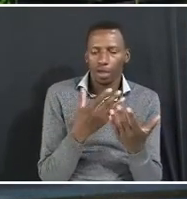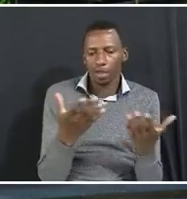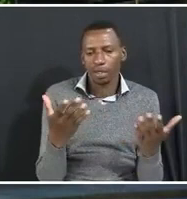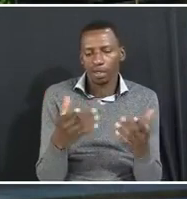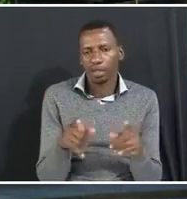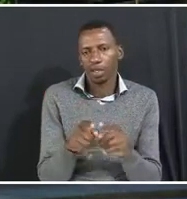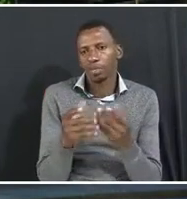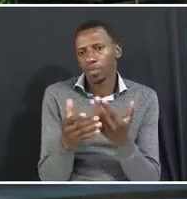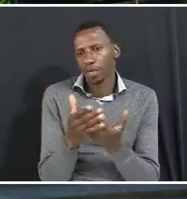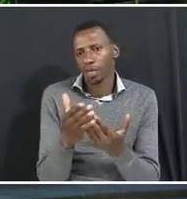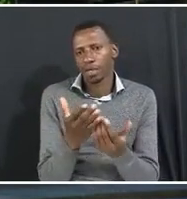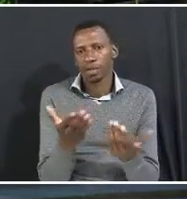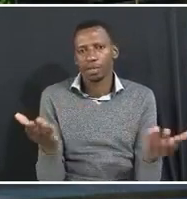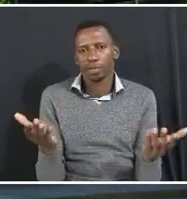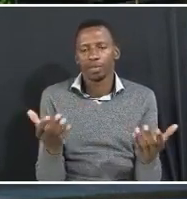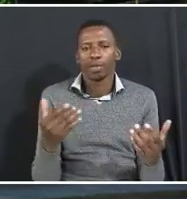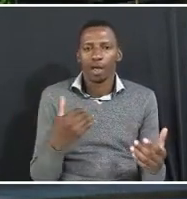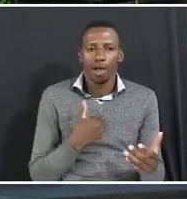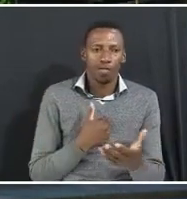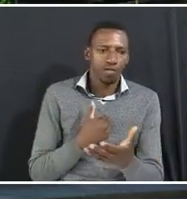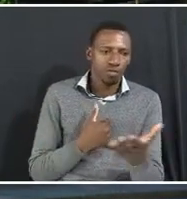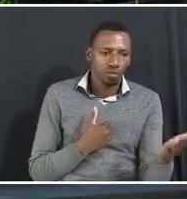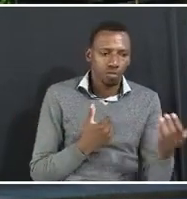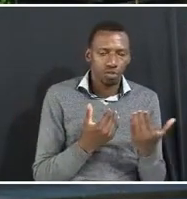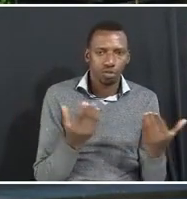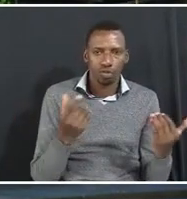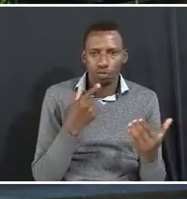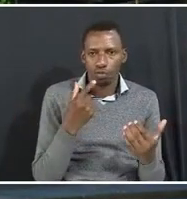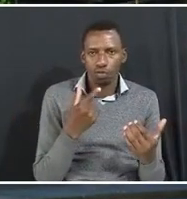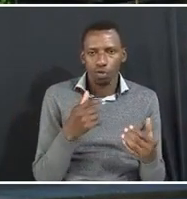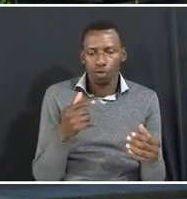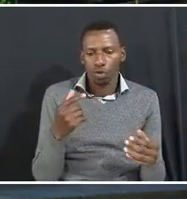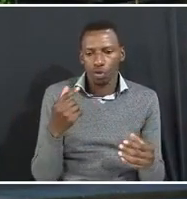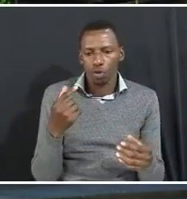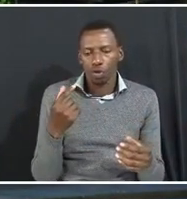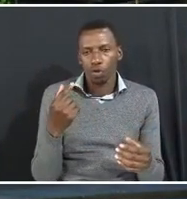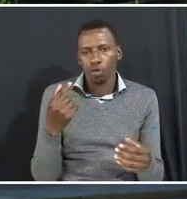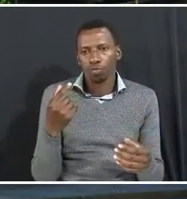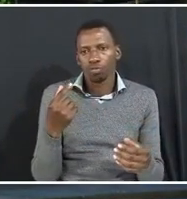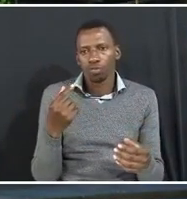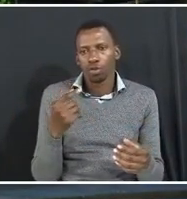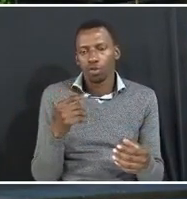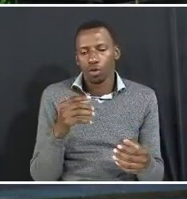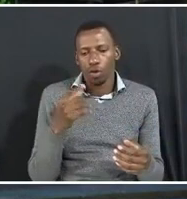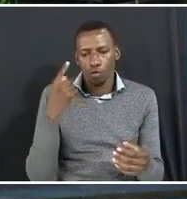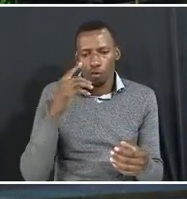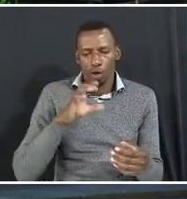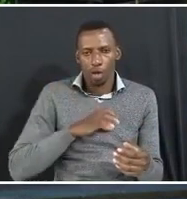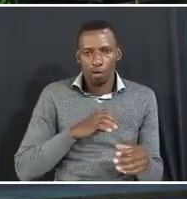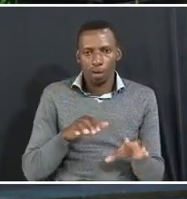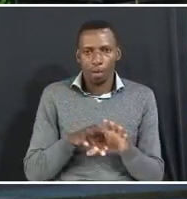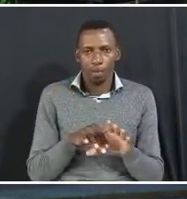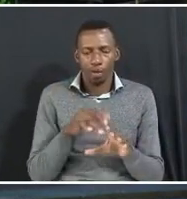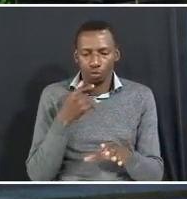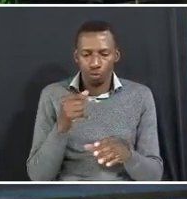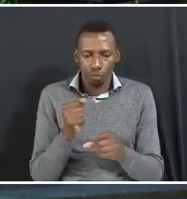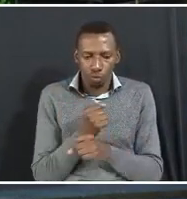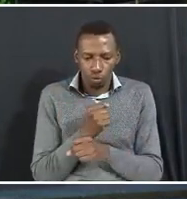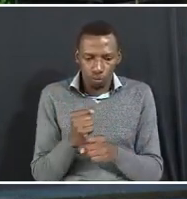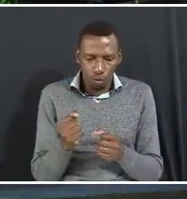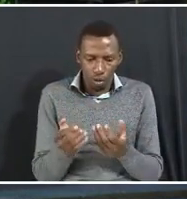those. There are those children who even belong to our members here who are not in a position to take care of